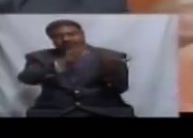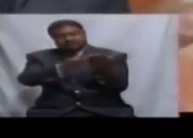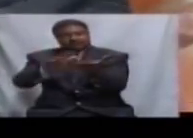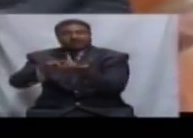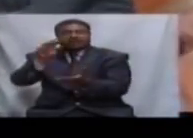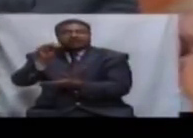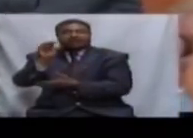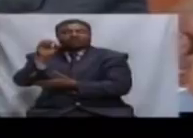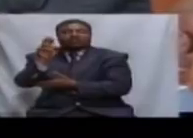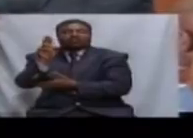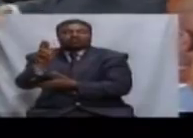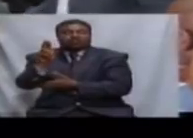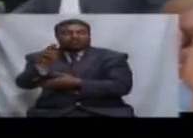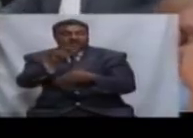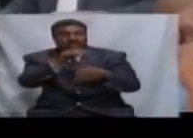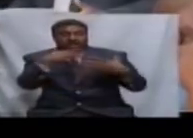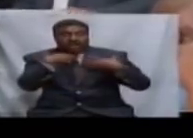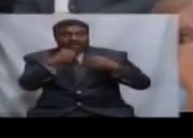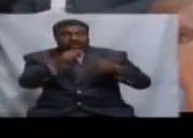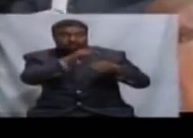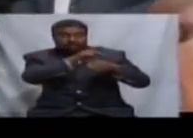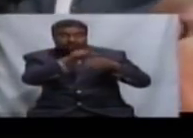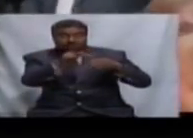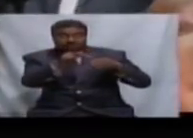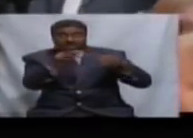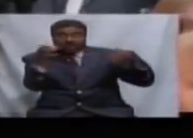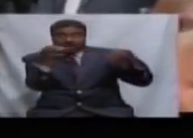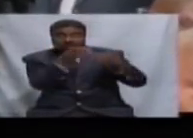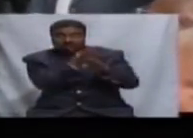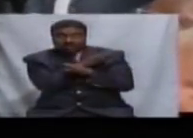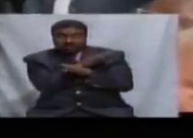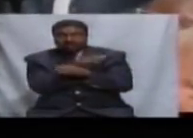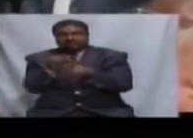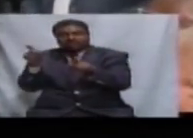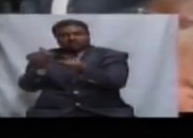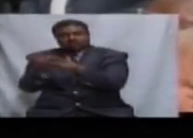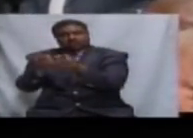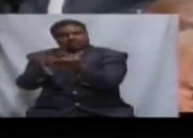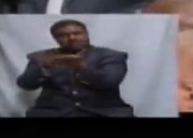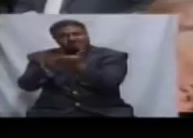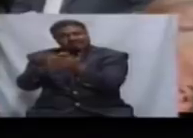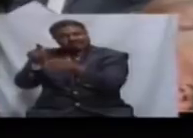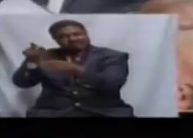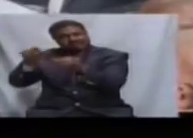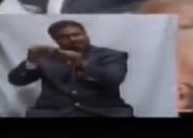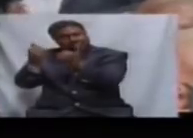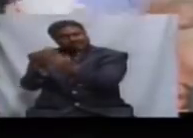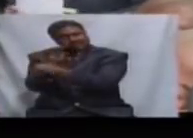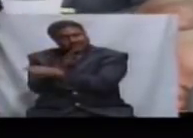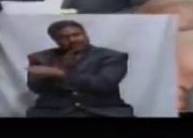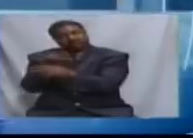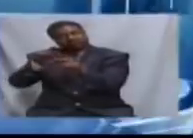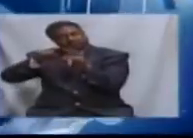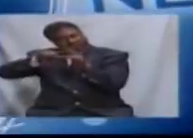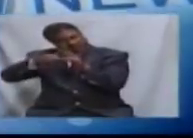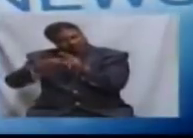that are going to be professional in handling the equipment, and they also utilize it to the fullest, because you don't want to have